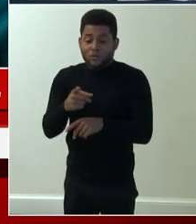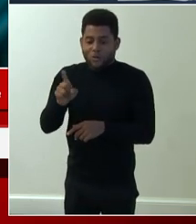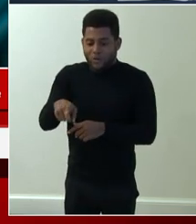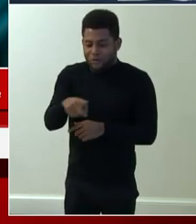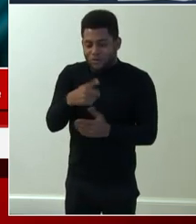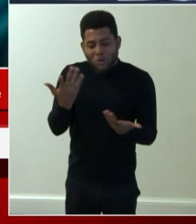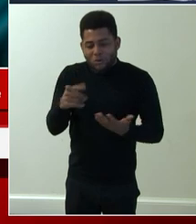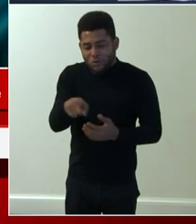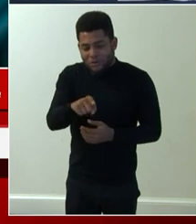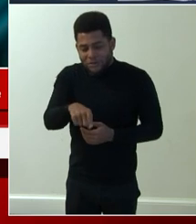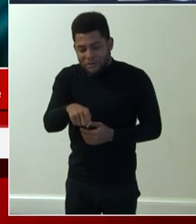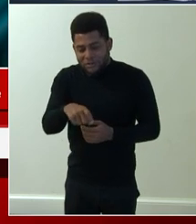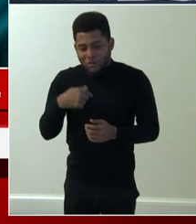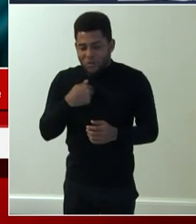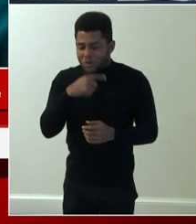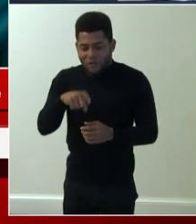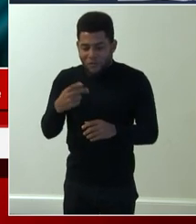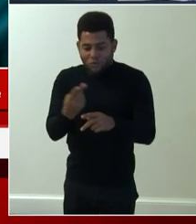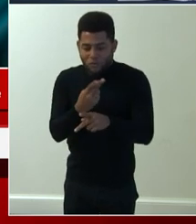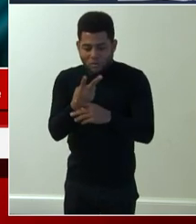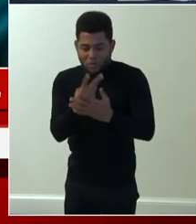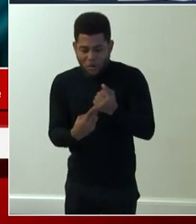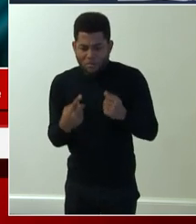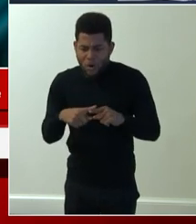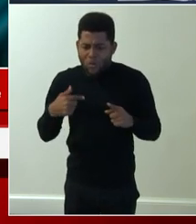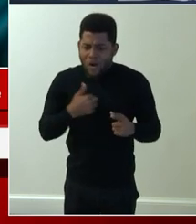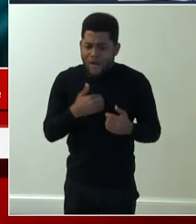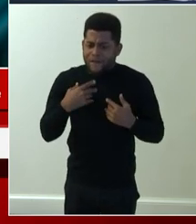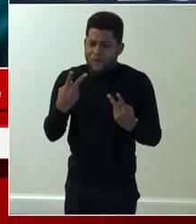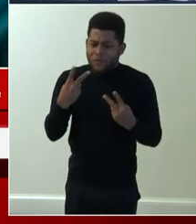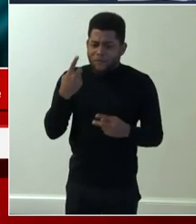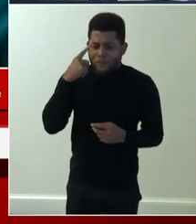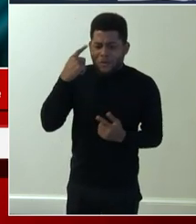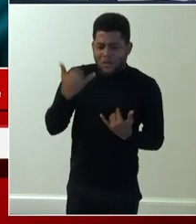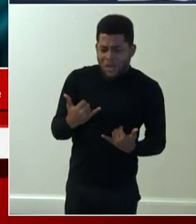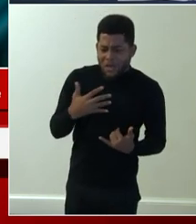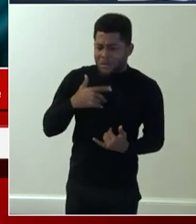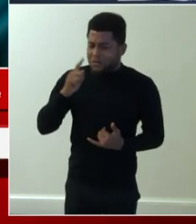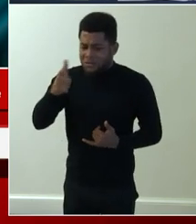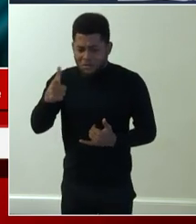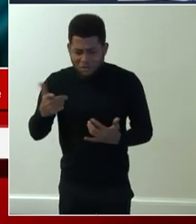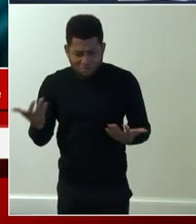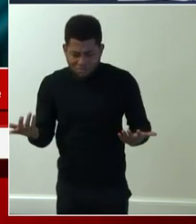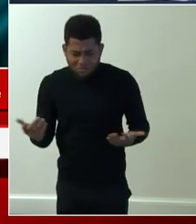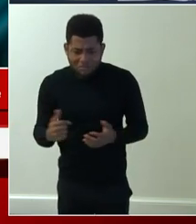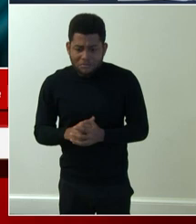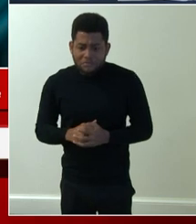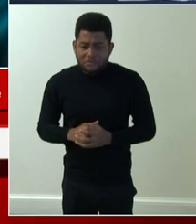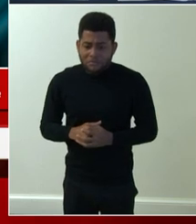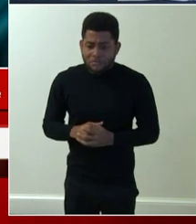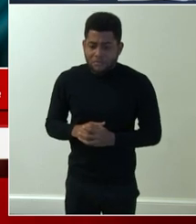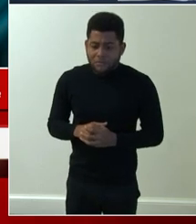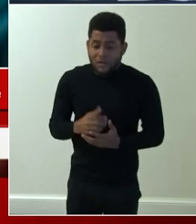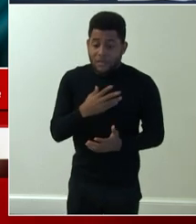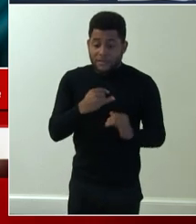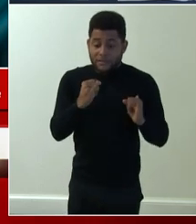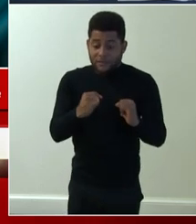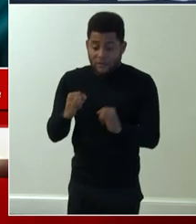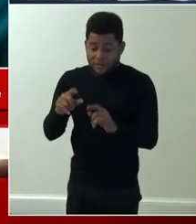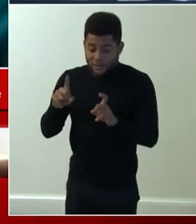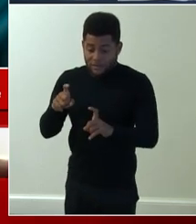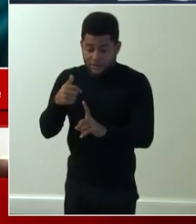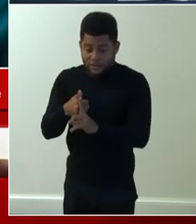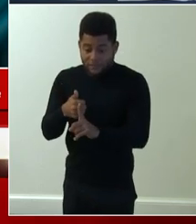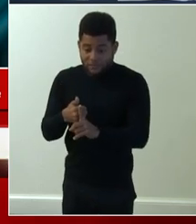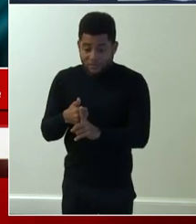their status, and be friendly to their neighbors and make sure that they leave supplies behind for individuals to be able to be tested. And that's for our Test